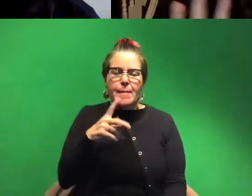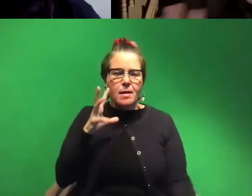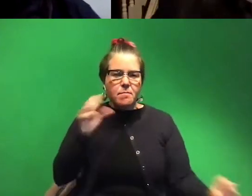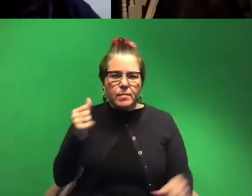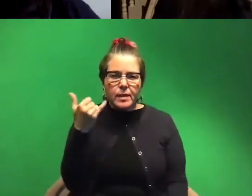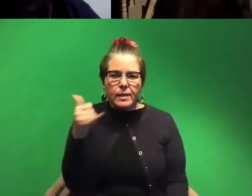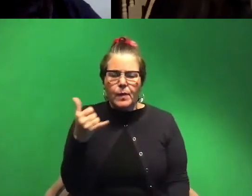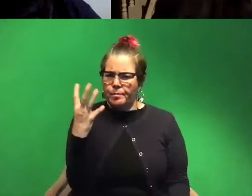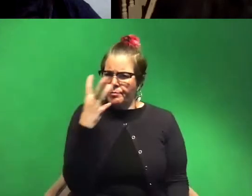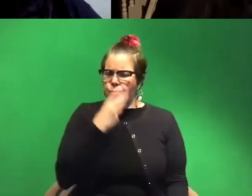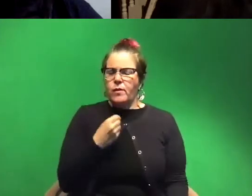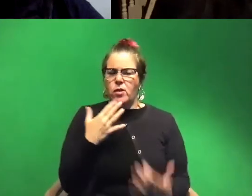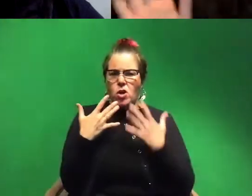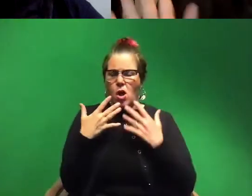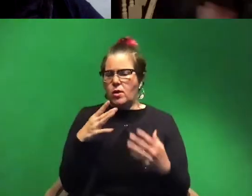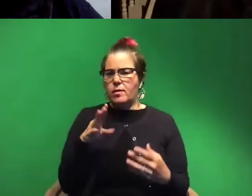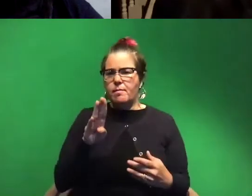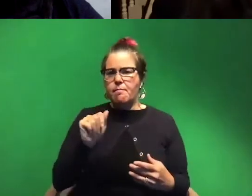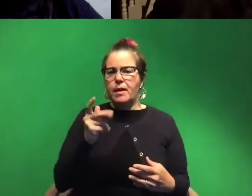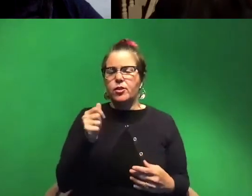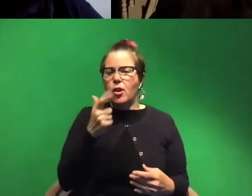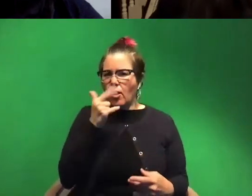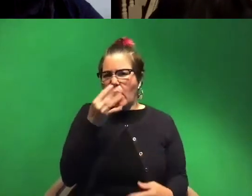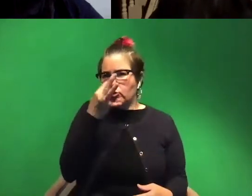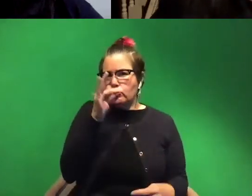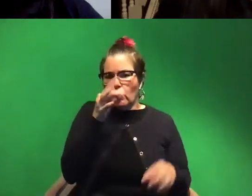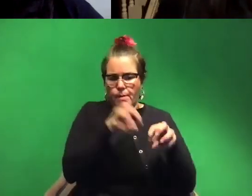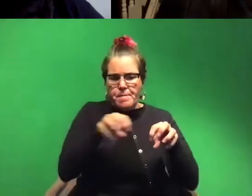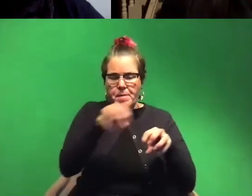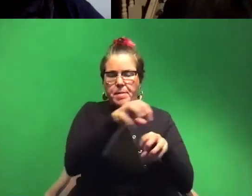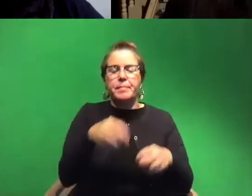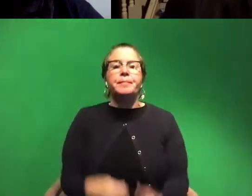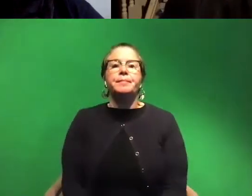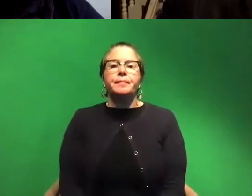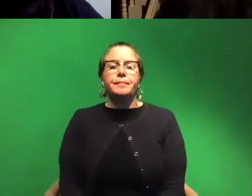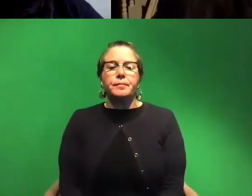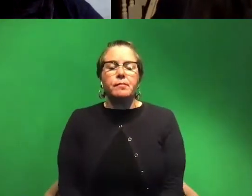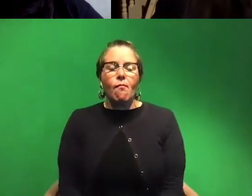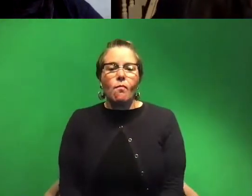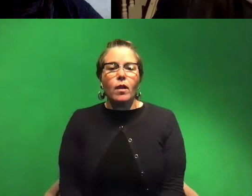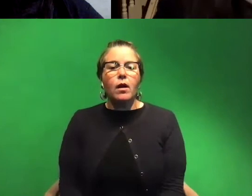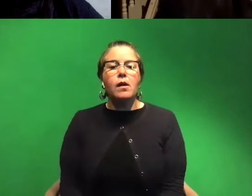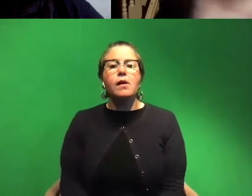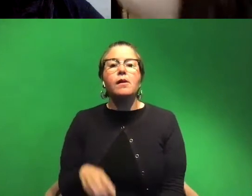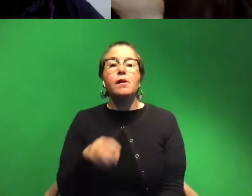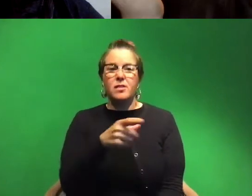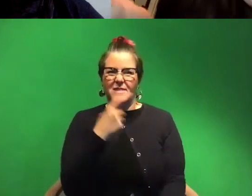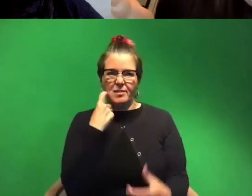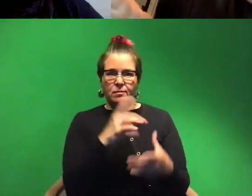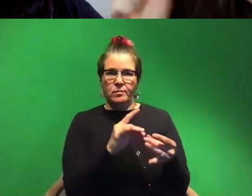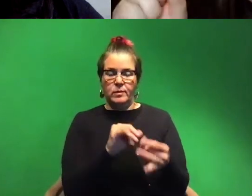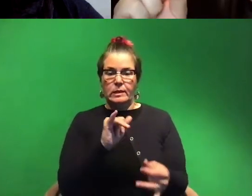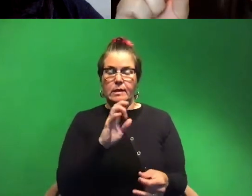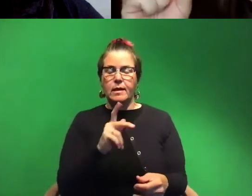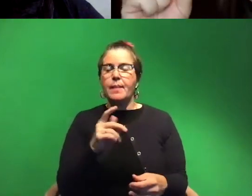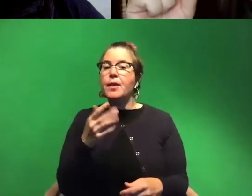really beautifully colored. They look like a strawberry patch basically on the plate. And much like Maria is saying with the ink, the